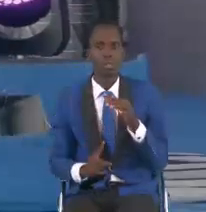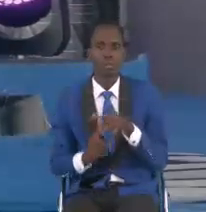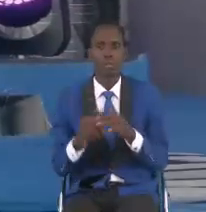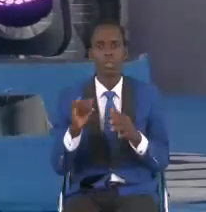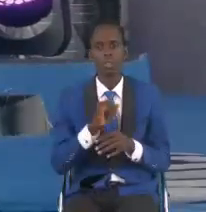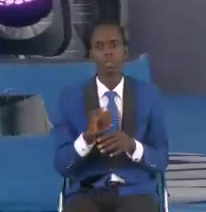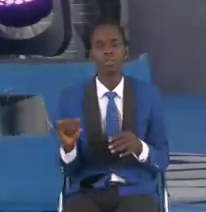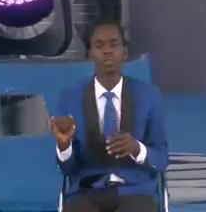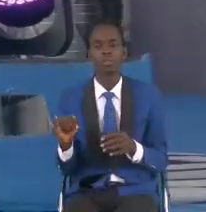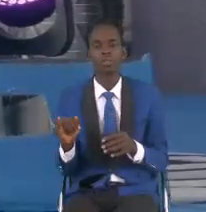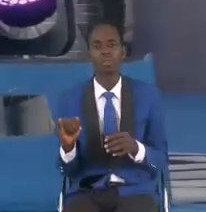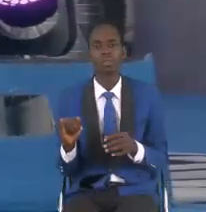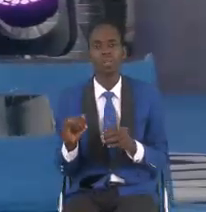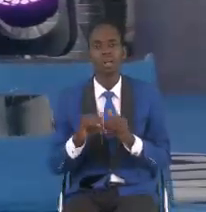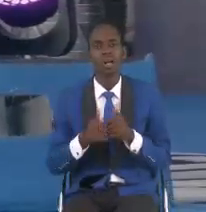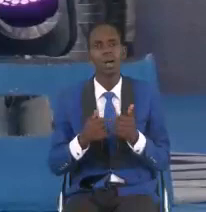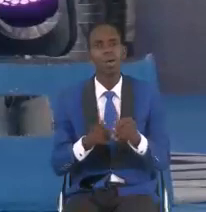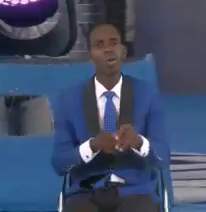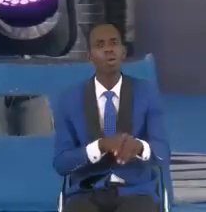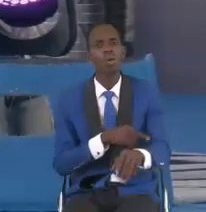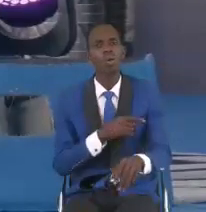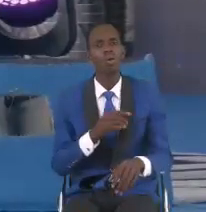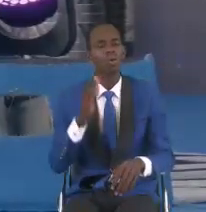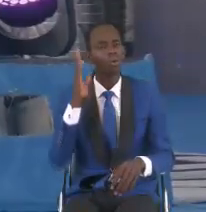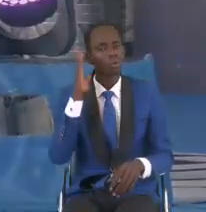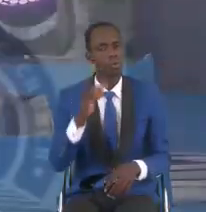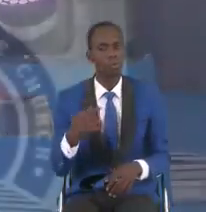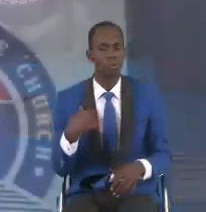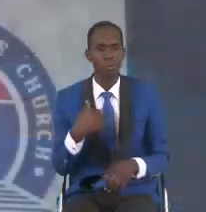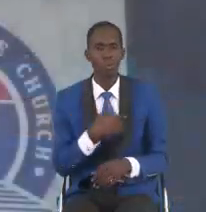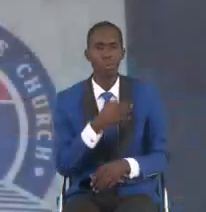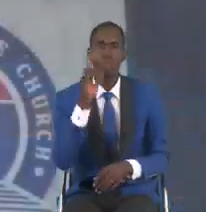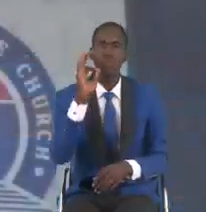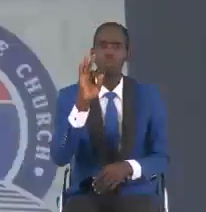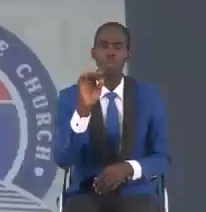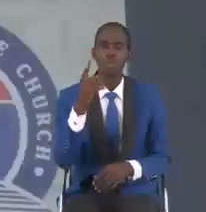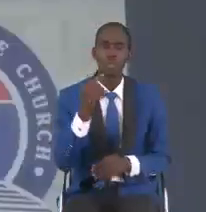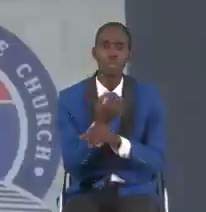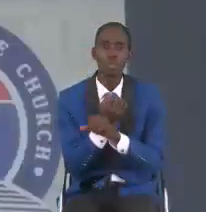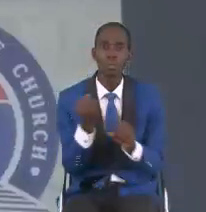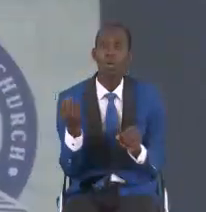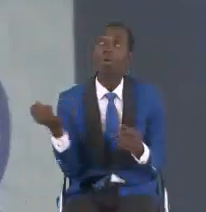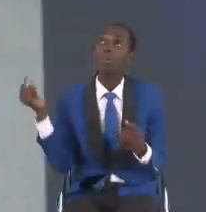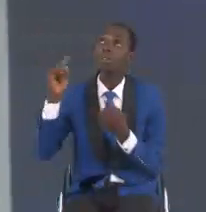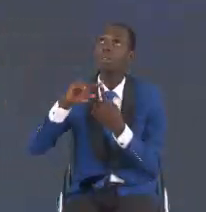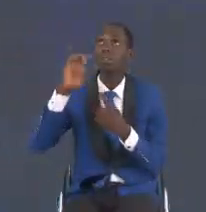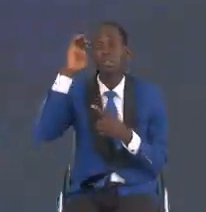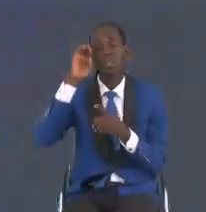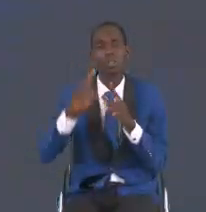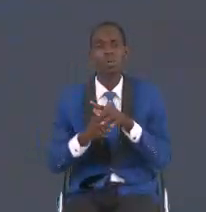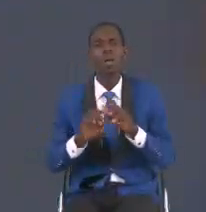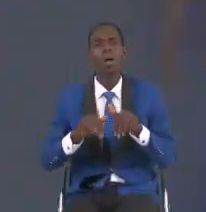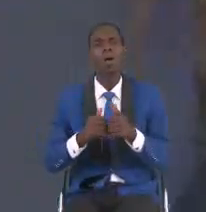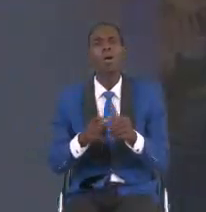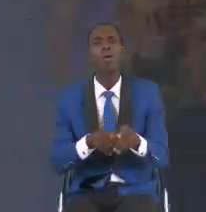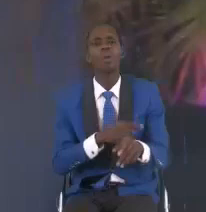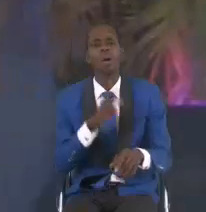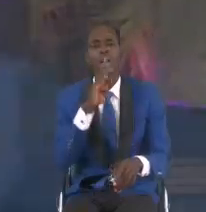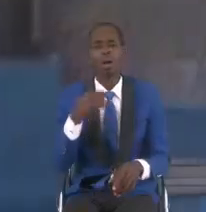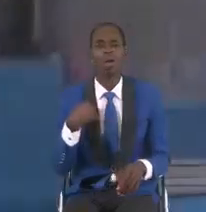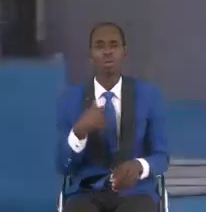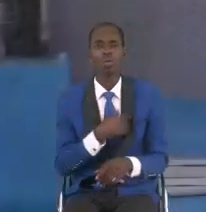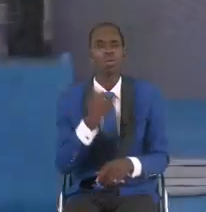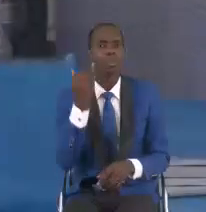until the appearing. How long are we going to preach salvation until it's appearing? How long are we supposed to preach holiness